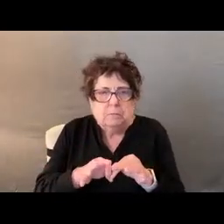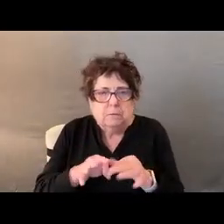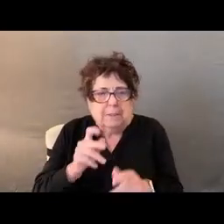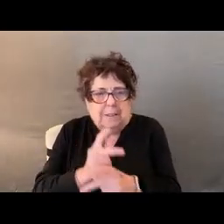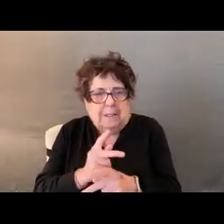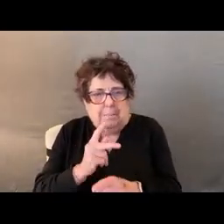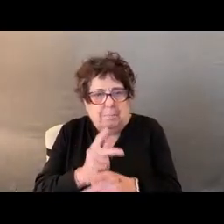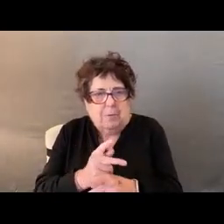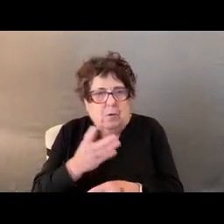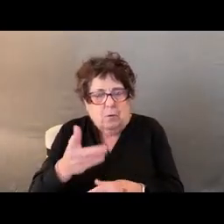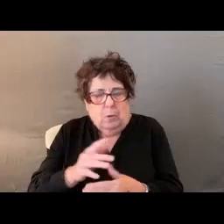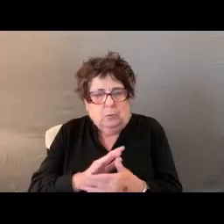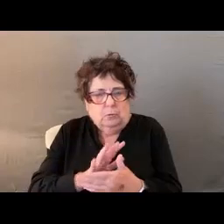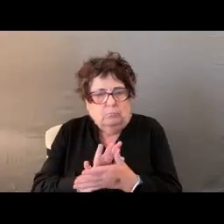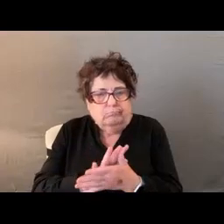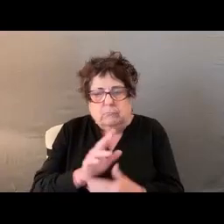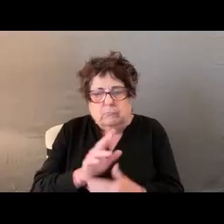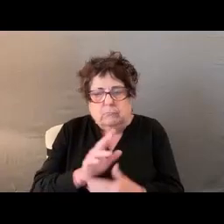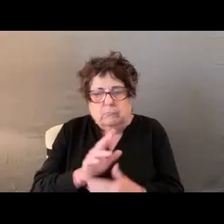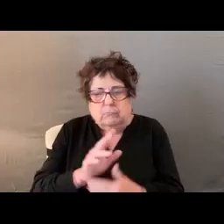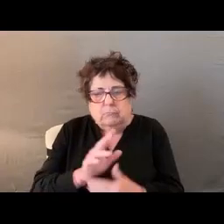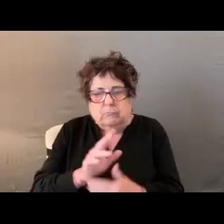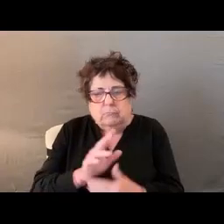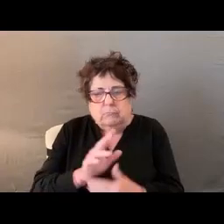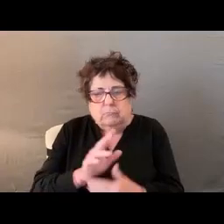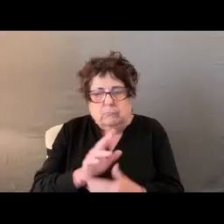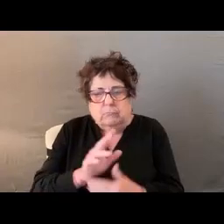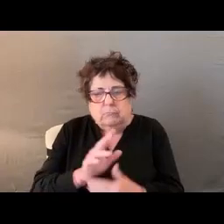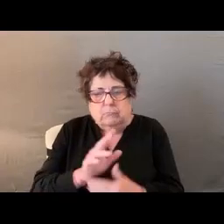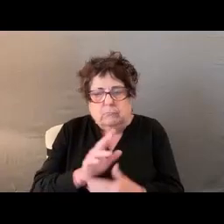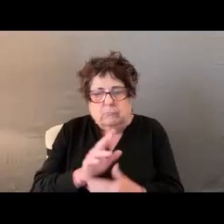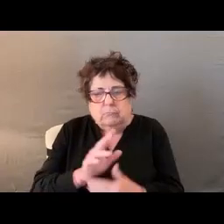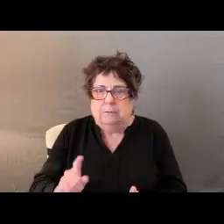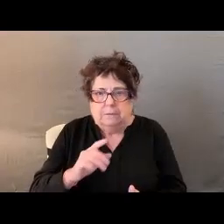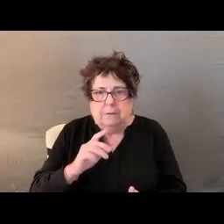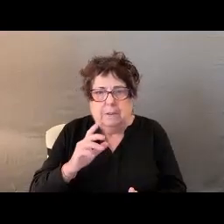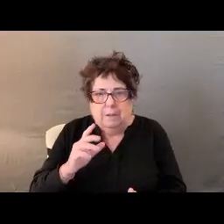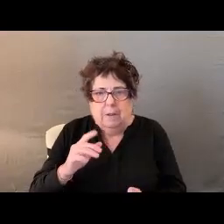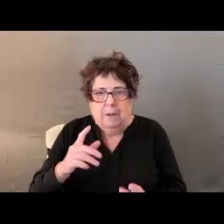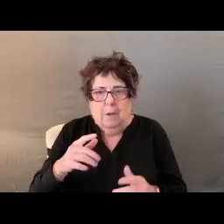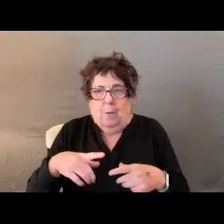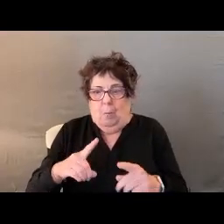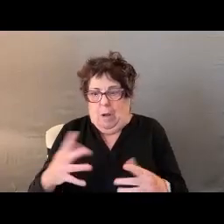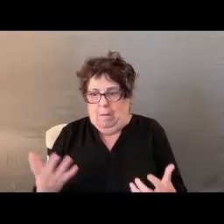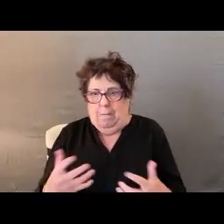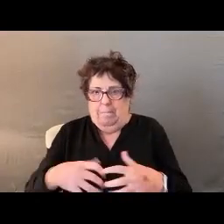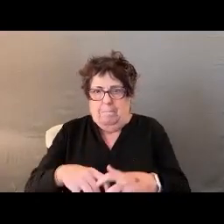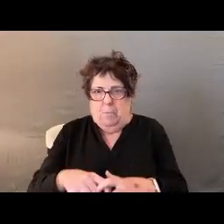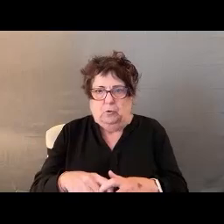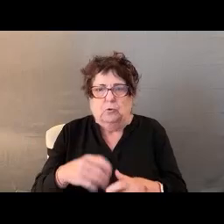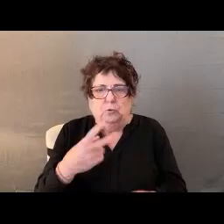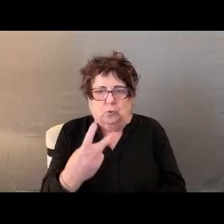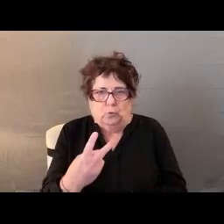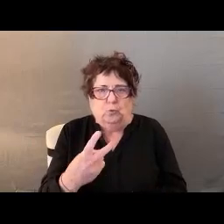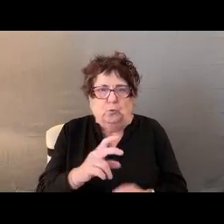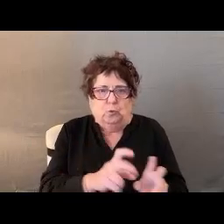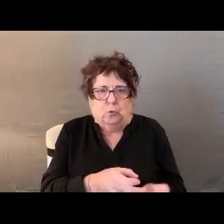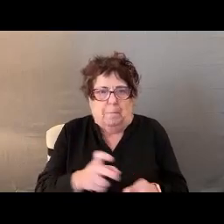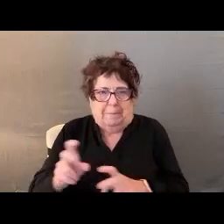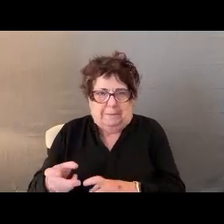merging those two topics. So I think that was probably the biggest unexpected challenge that I didn't fully appreciate going into